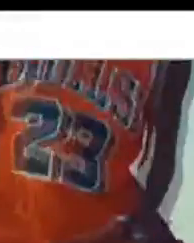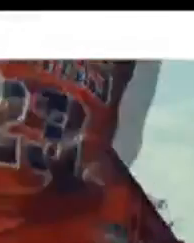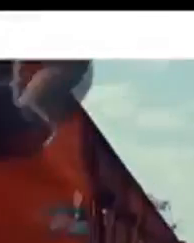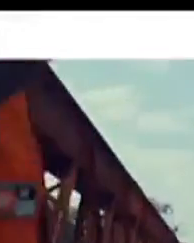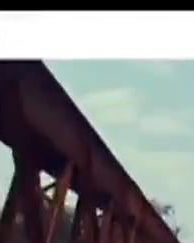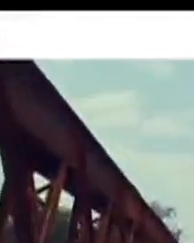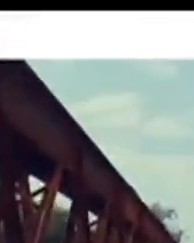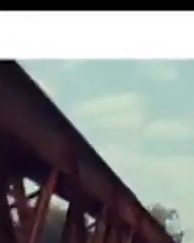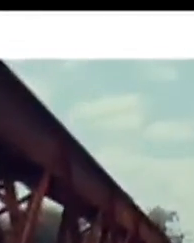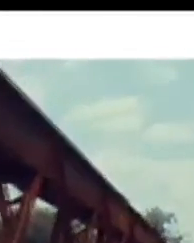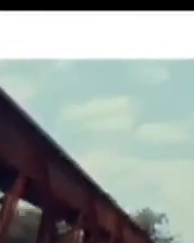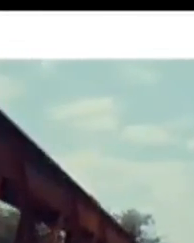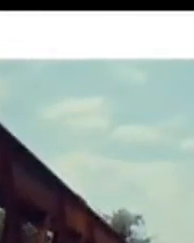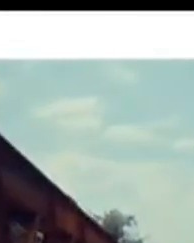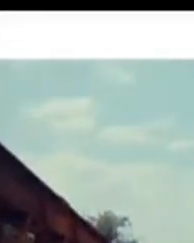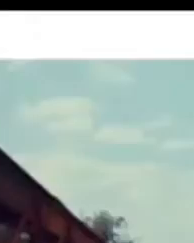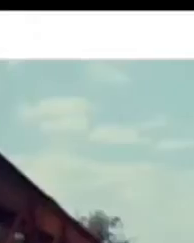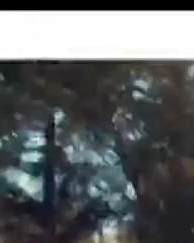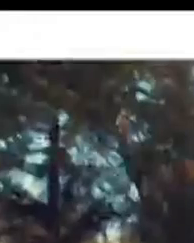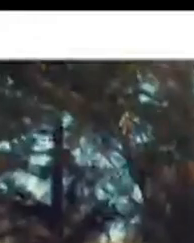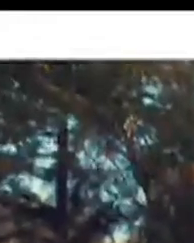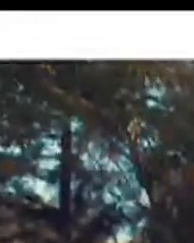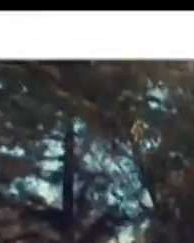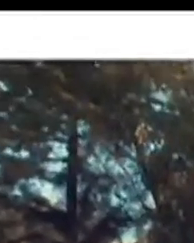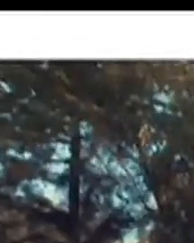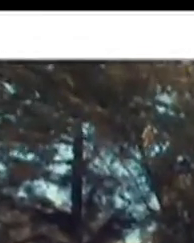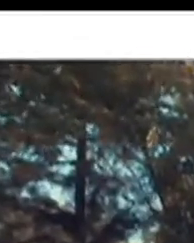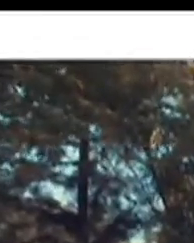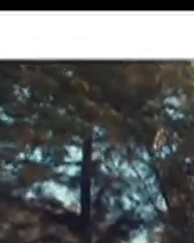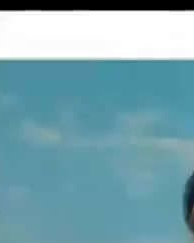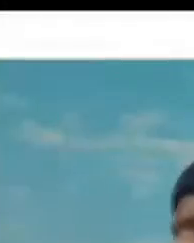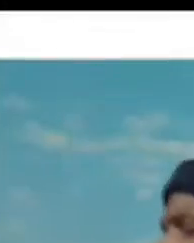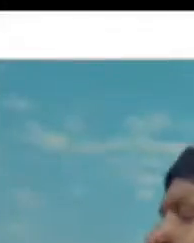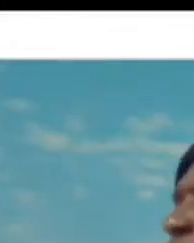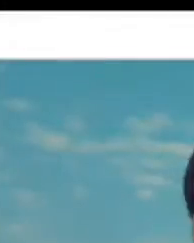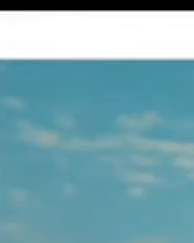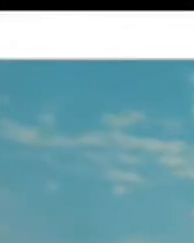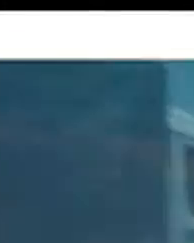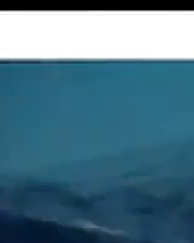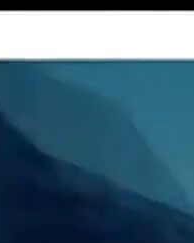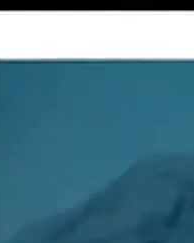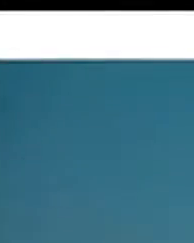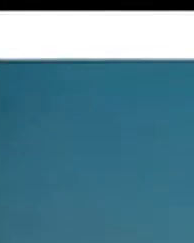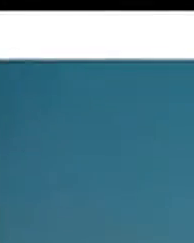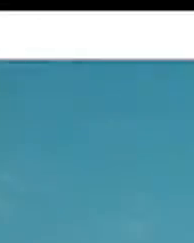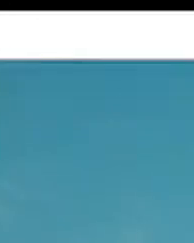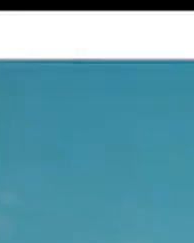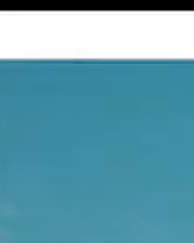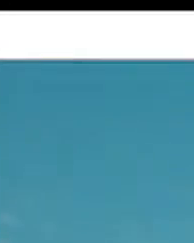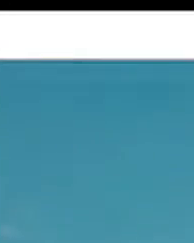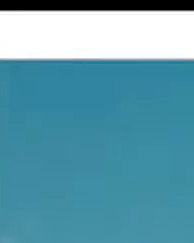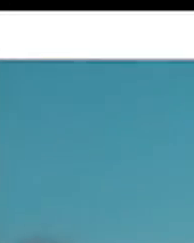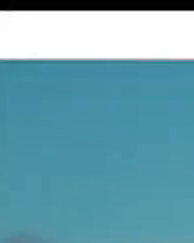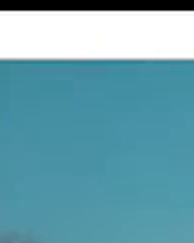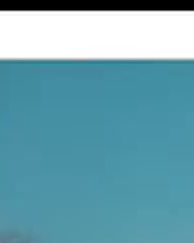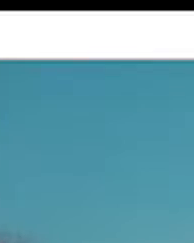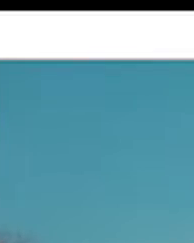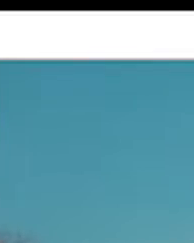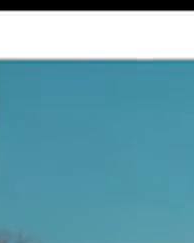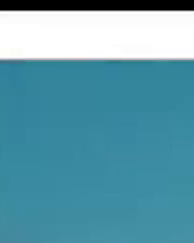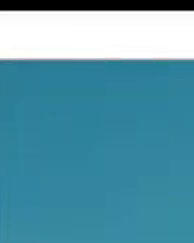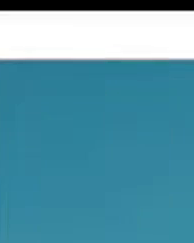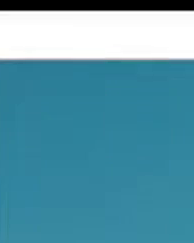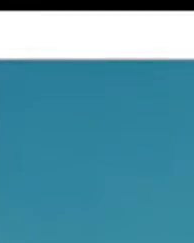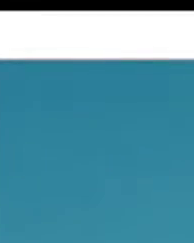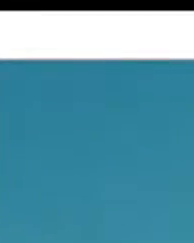All-star, where we going far? This is for the Cassie and the Quadro superstar. Kylo on the beat, man, the monsters on the beat. 3,